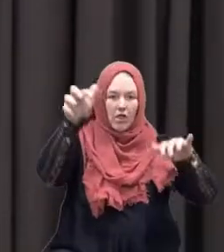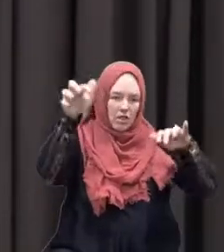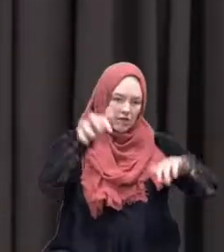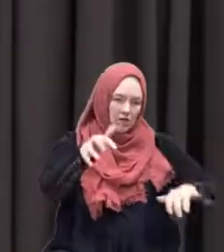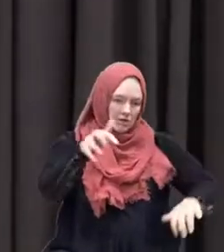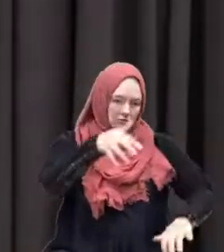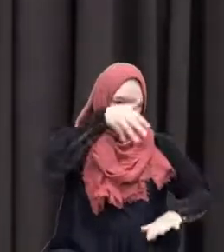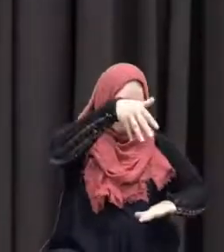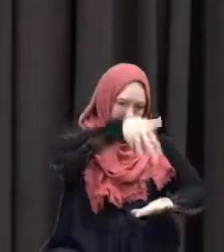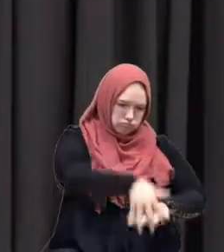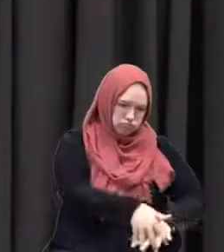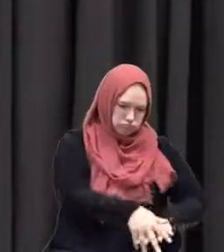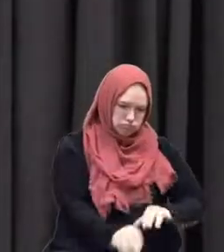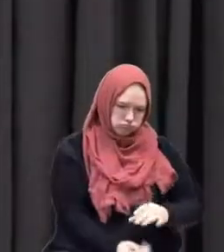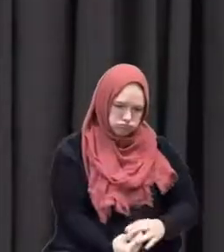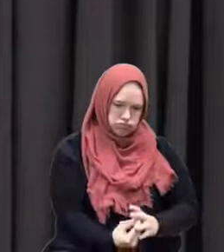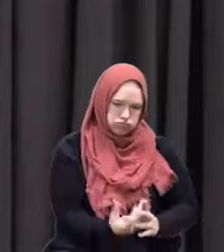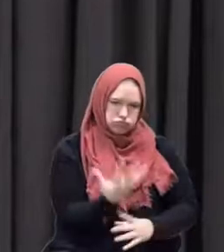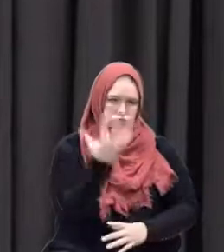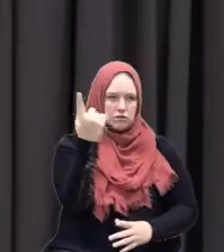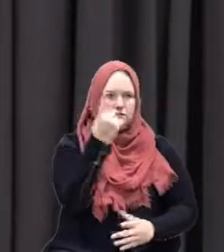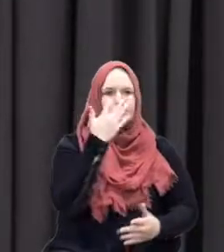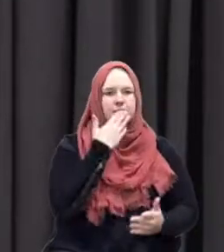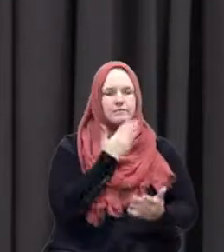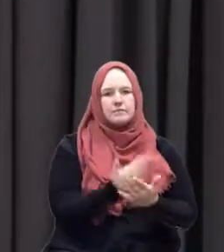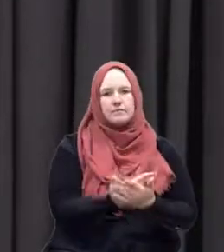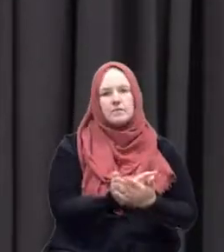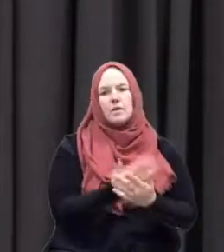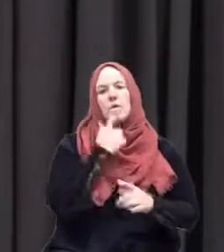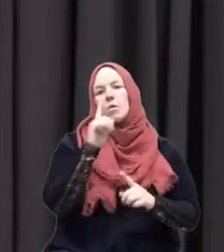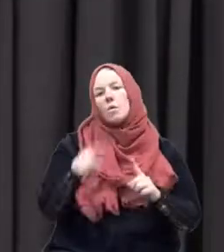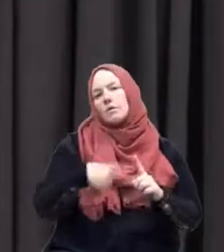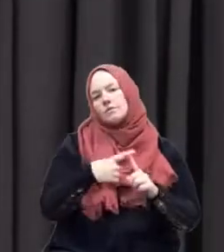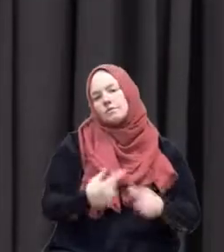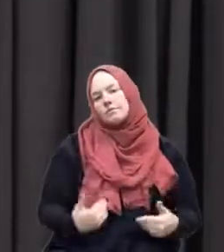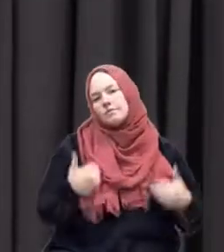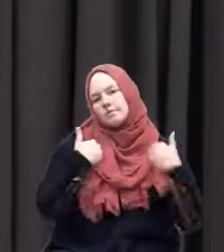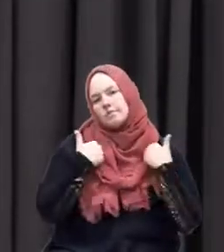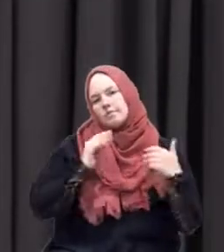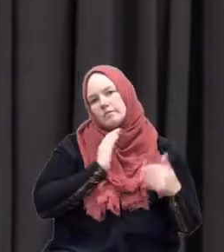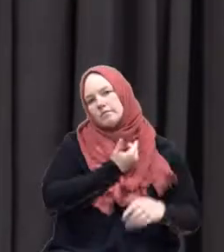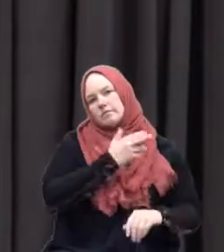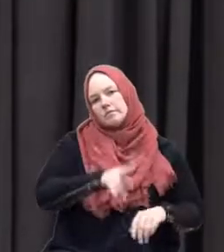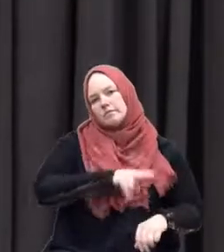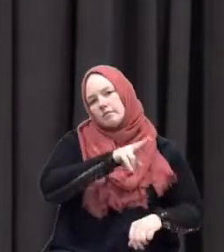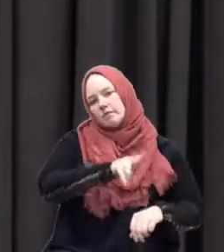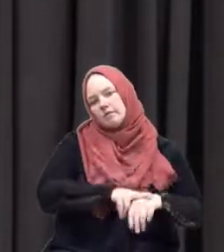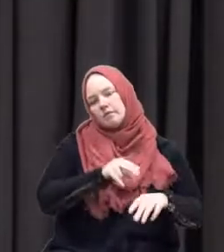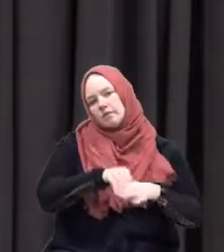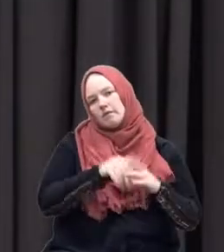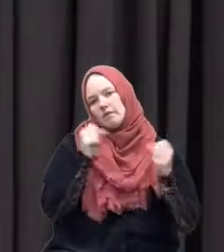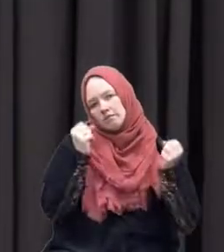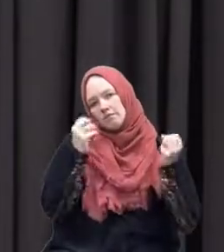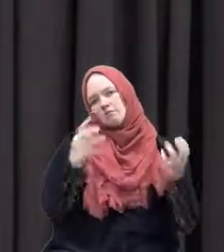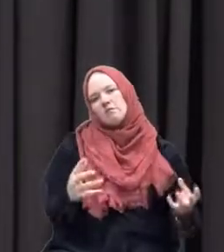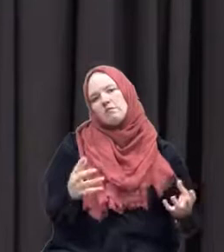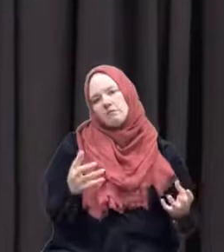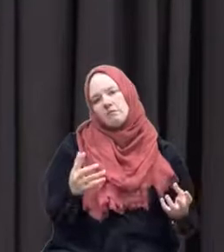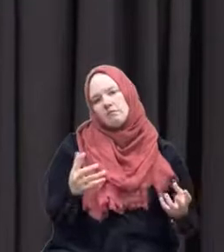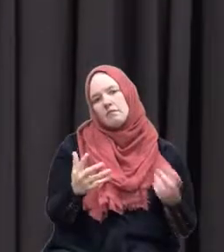it produces something good. Why is it that even where we have our nation, in the